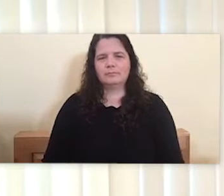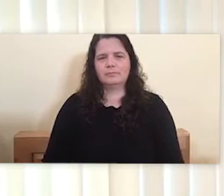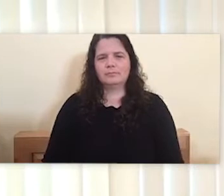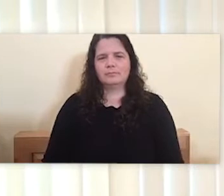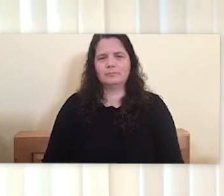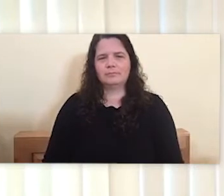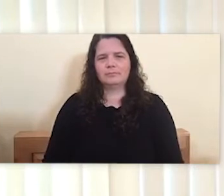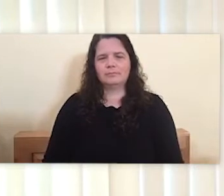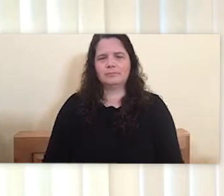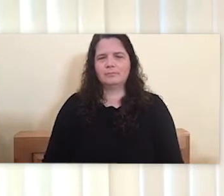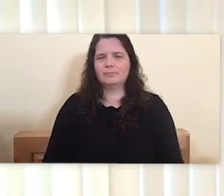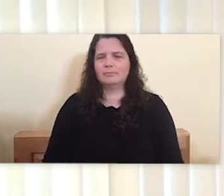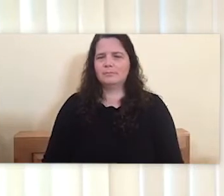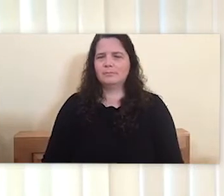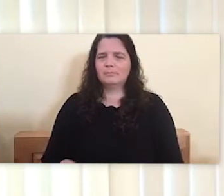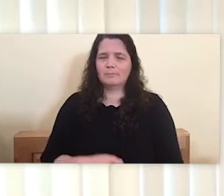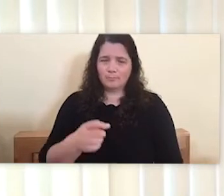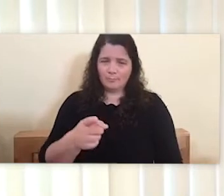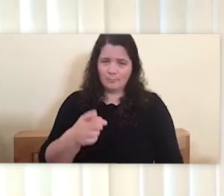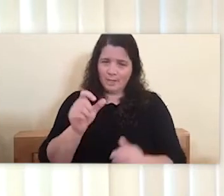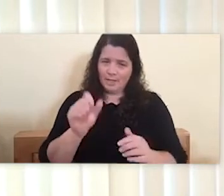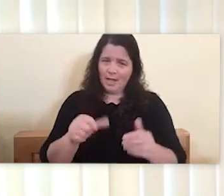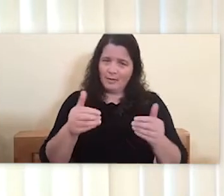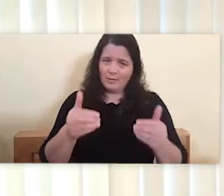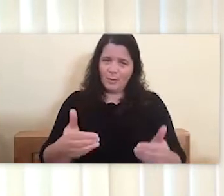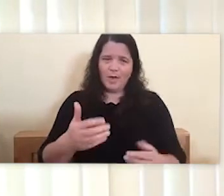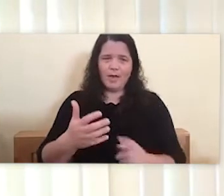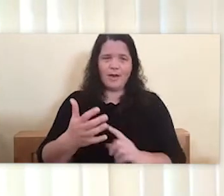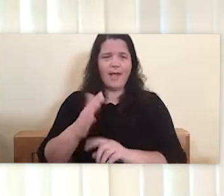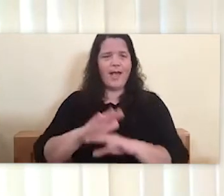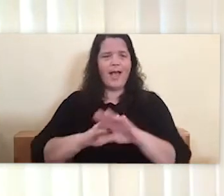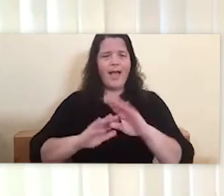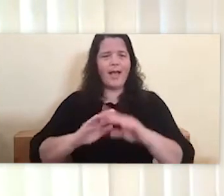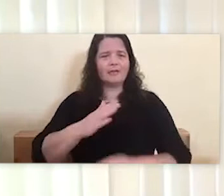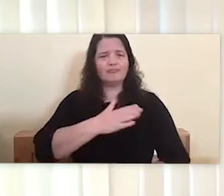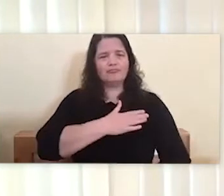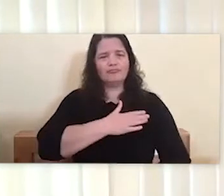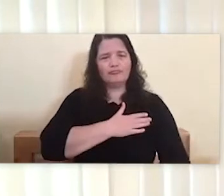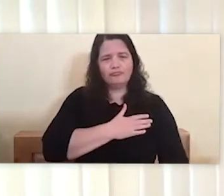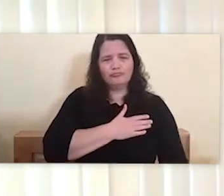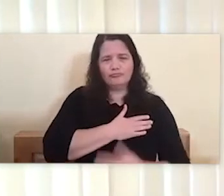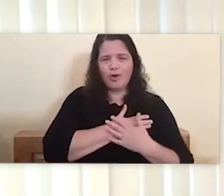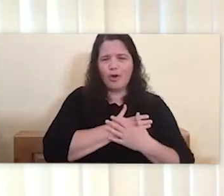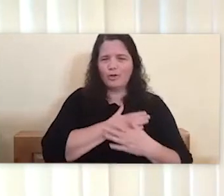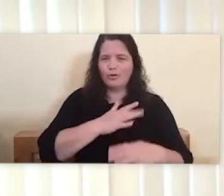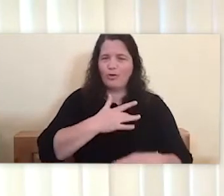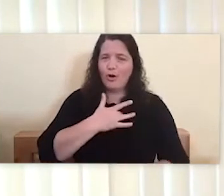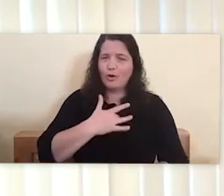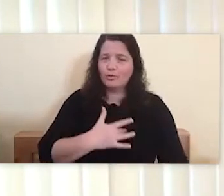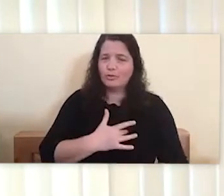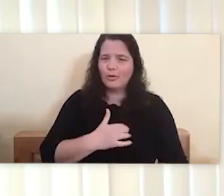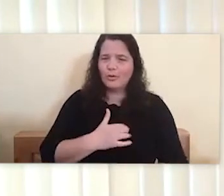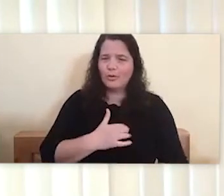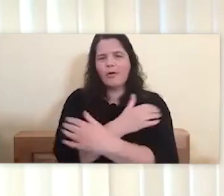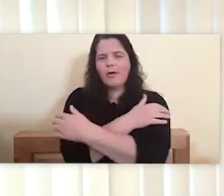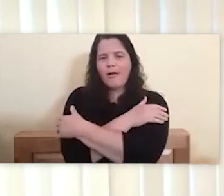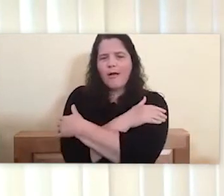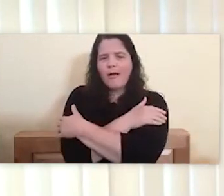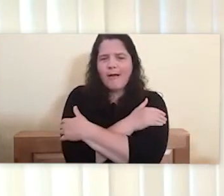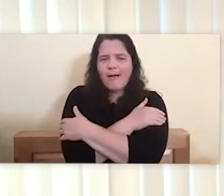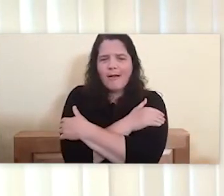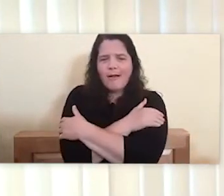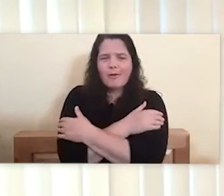placing a hand or two on your heart, or giving yourself a gentle hug, or holding your own hand in your lap as you receive these